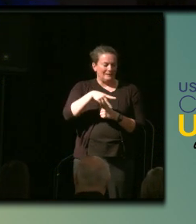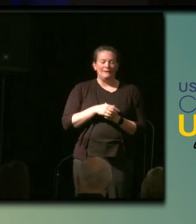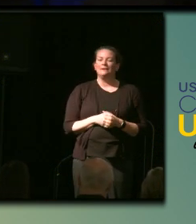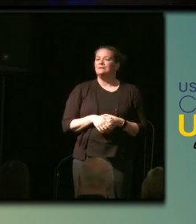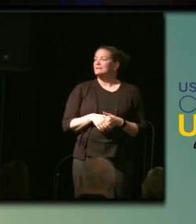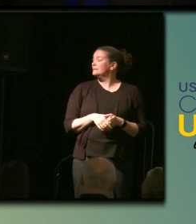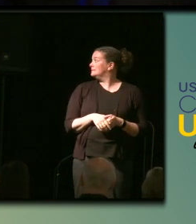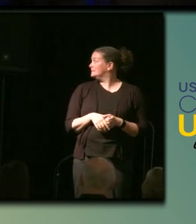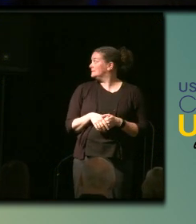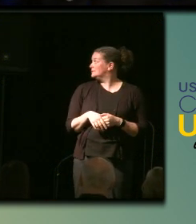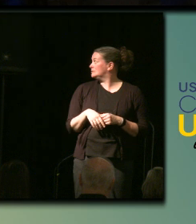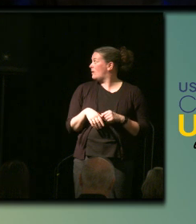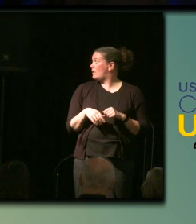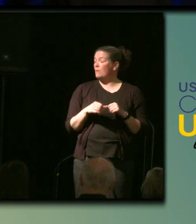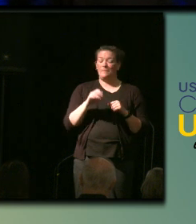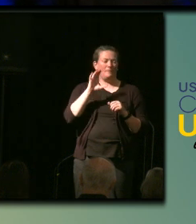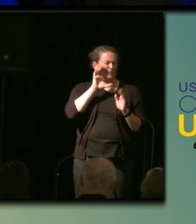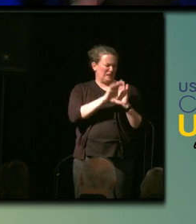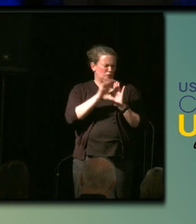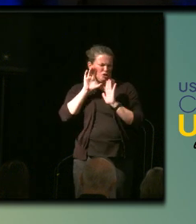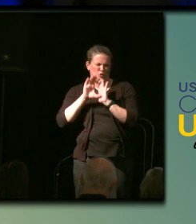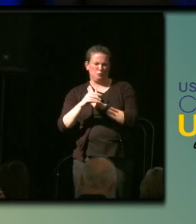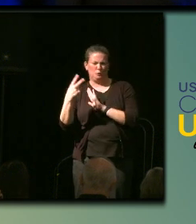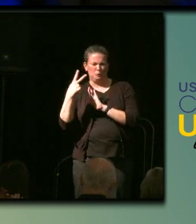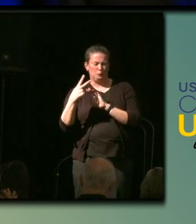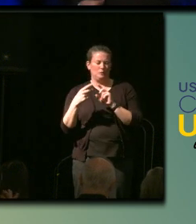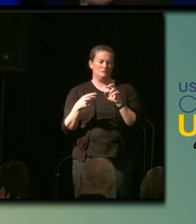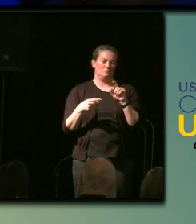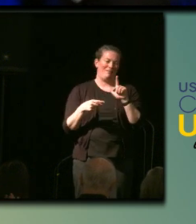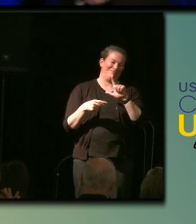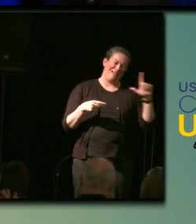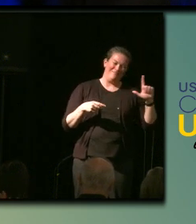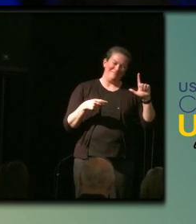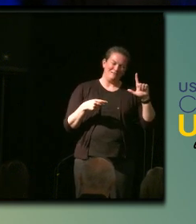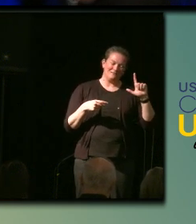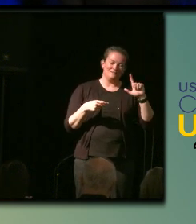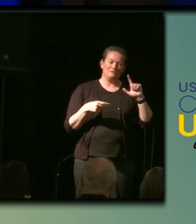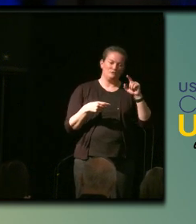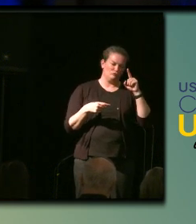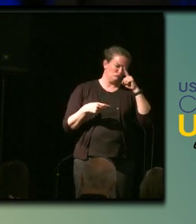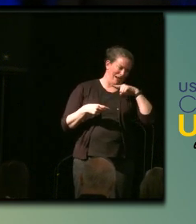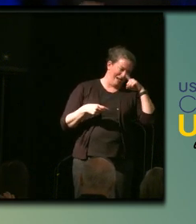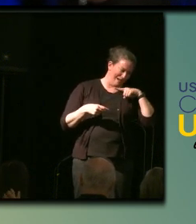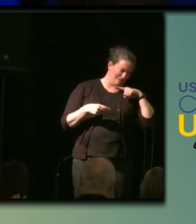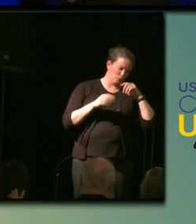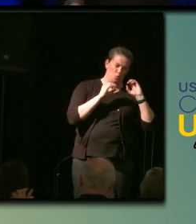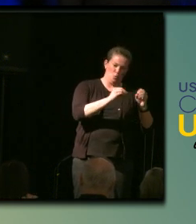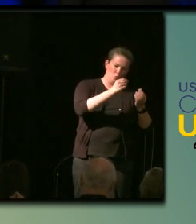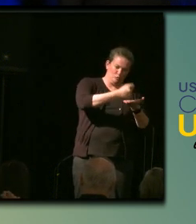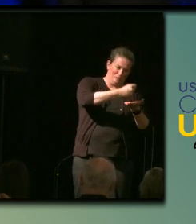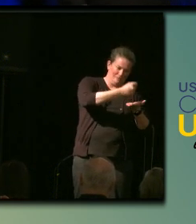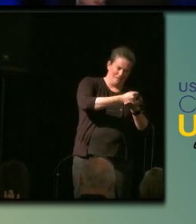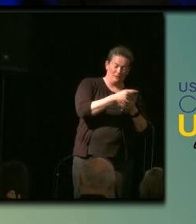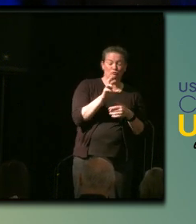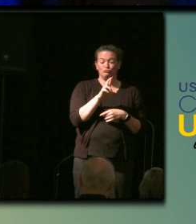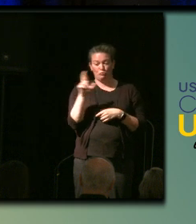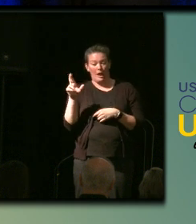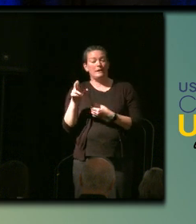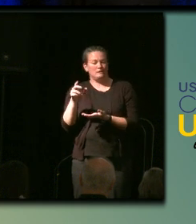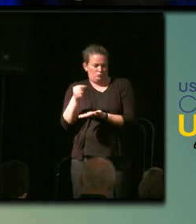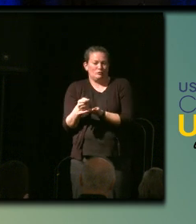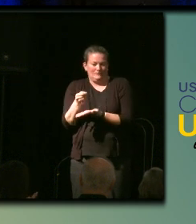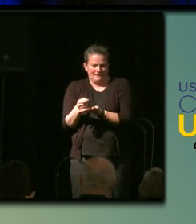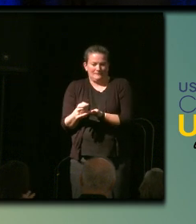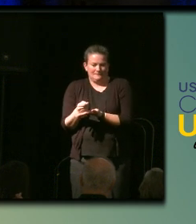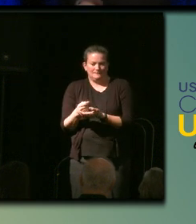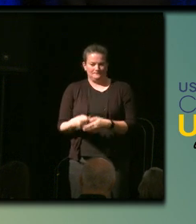And what you see on the right, obviously, is that rat eye if it was given jCell. And you see, obviously, the anatomy is much more intact in that one. So this gave